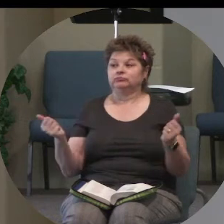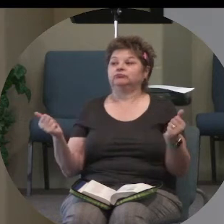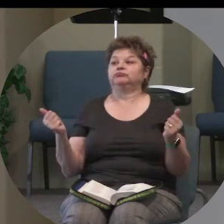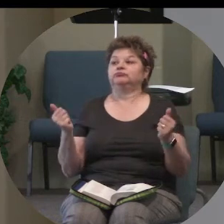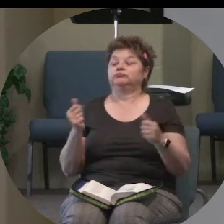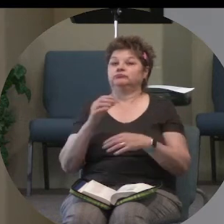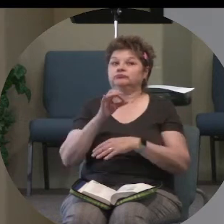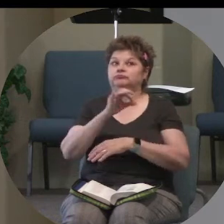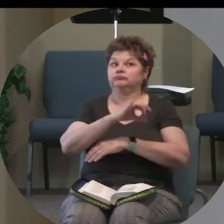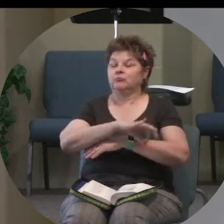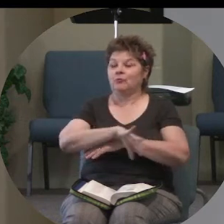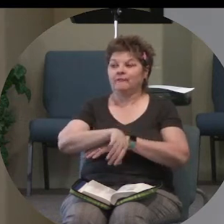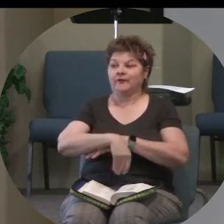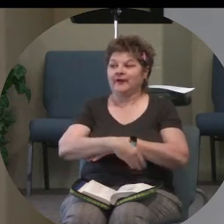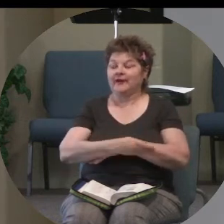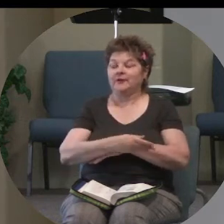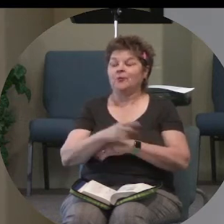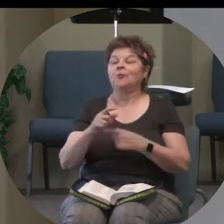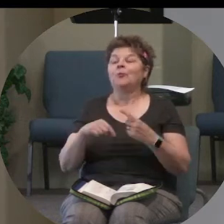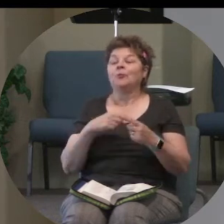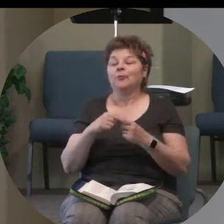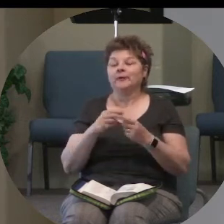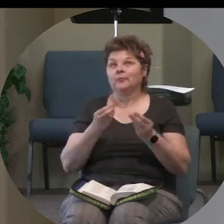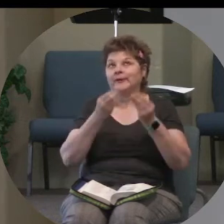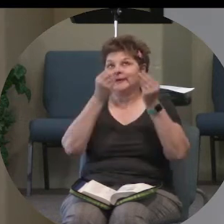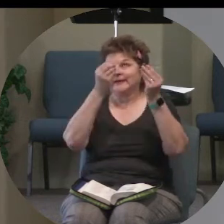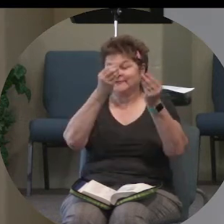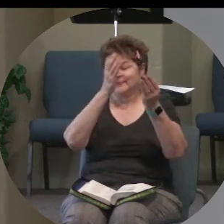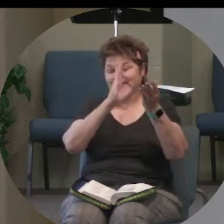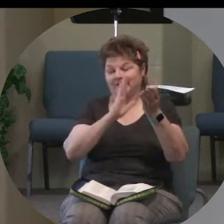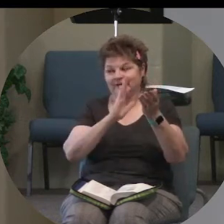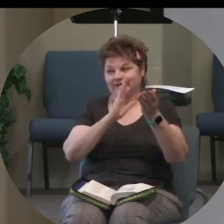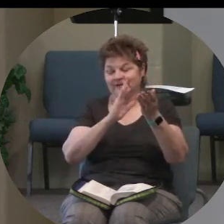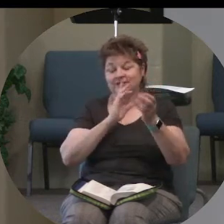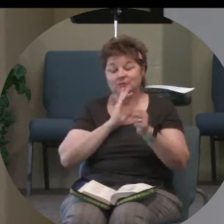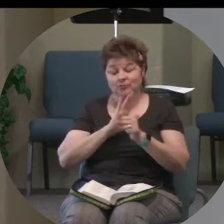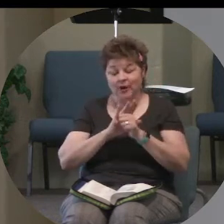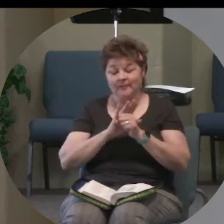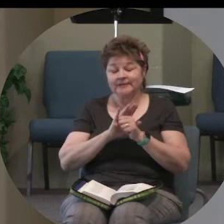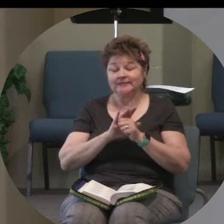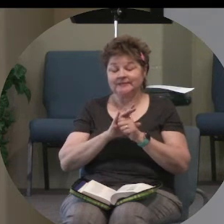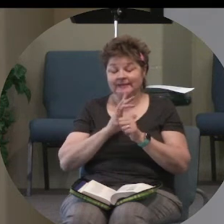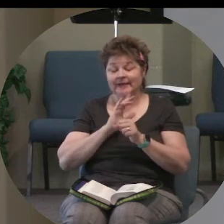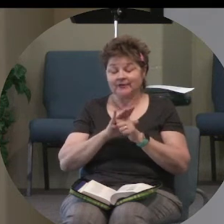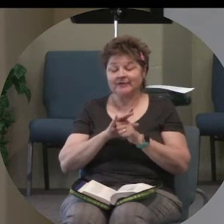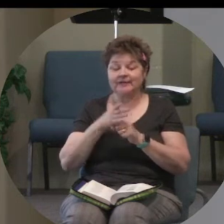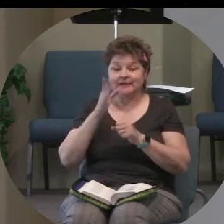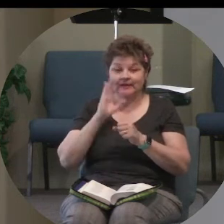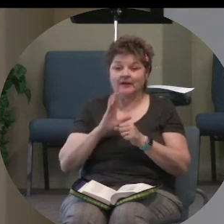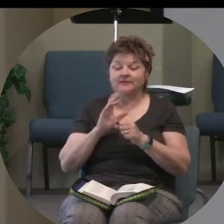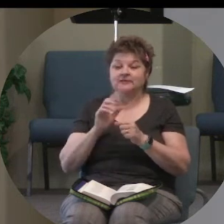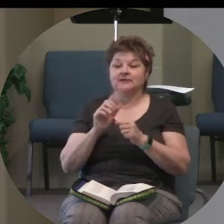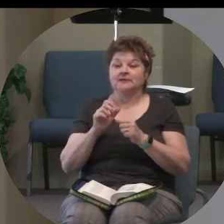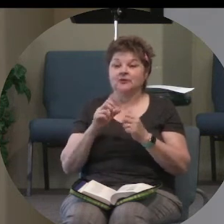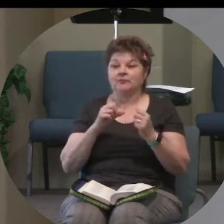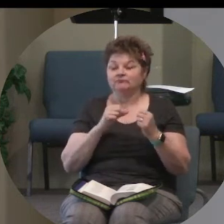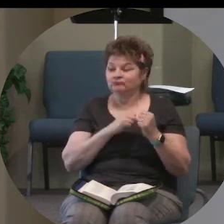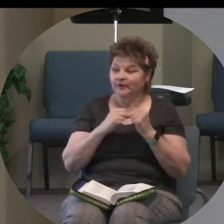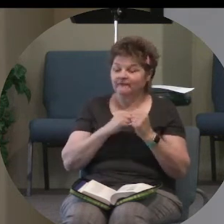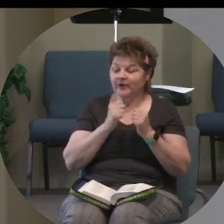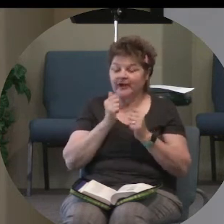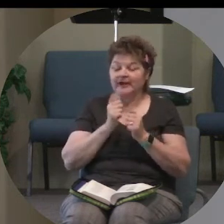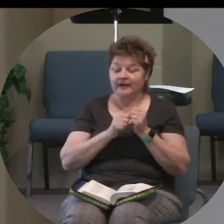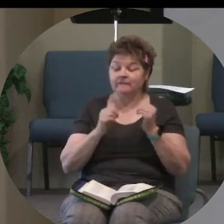when we give them to God. Now, is this a promise guarantee that God's going to go fight every single battle for us?